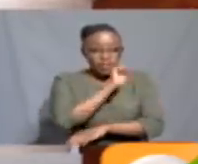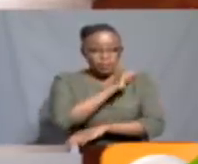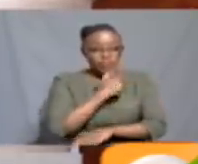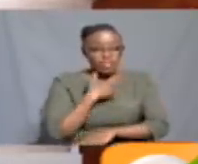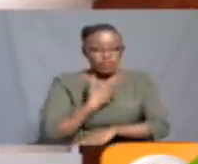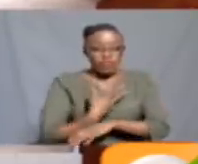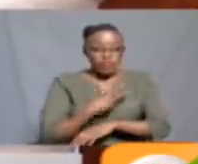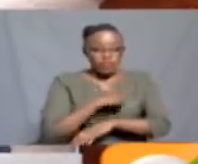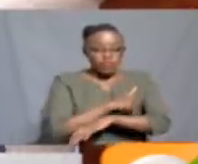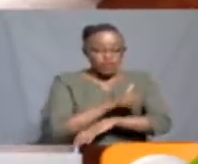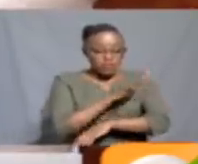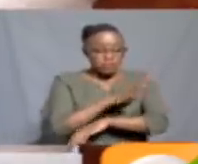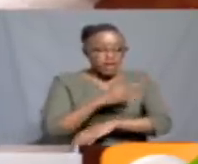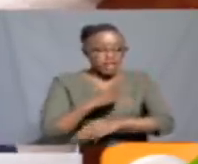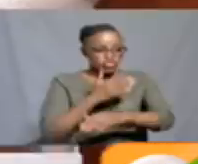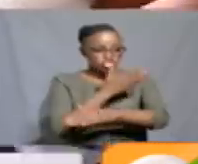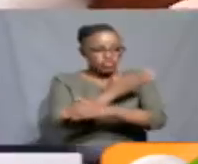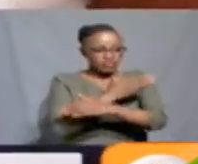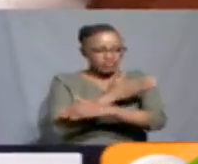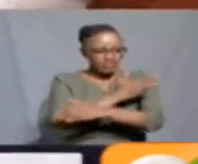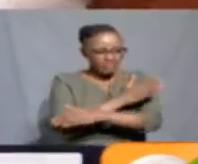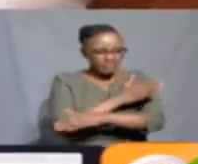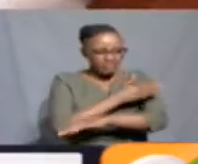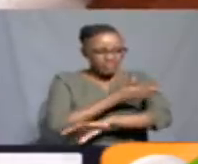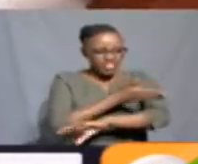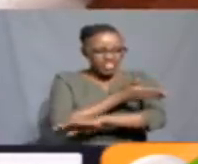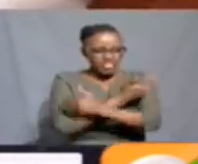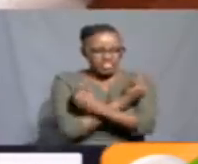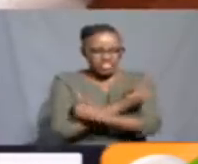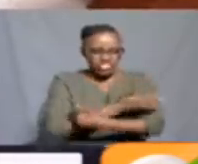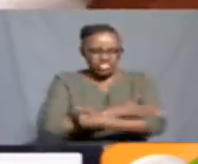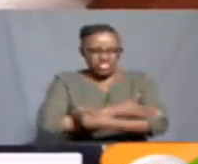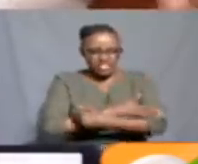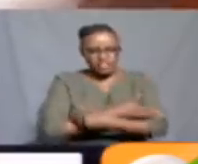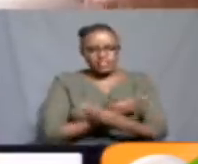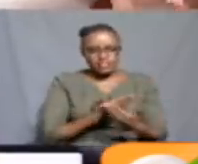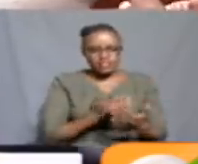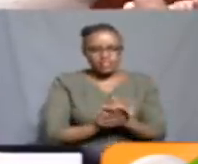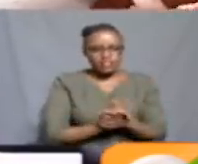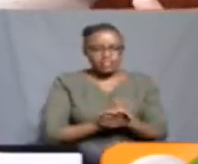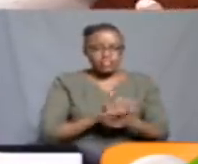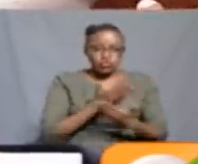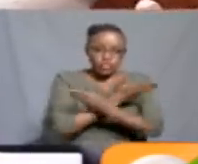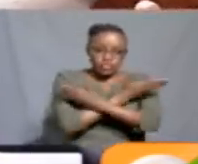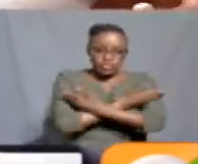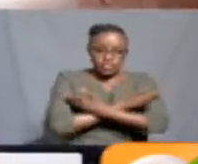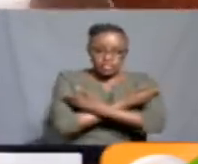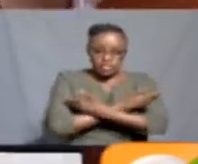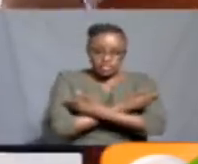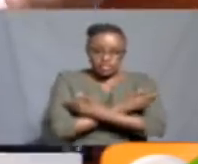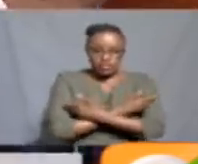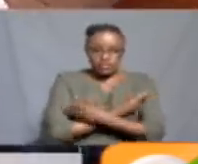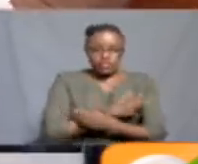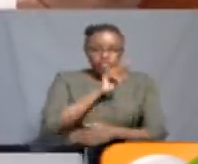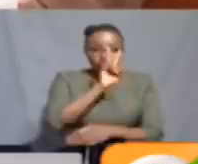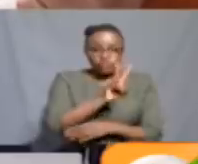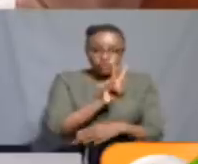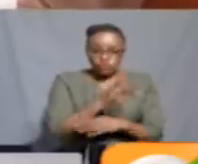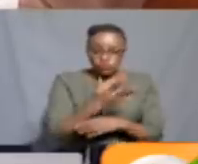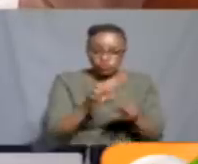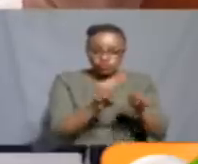there'll be a patch on your shirt. And what was the wardrobe? Three shirts, two pair of